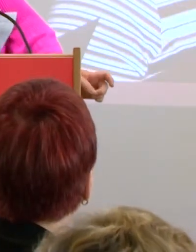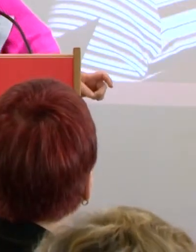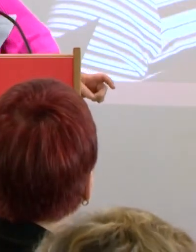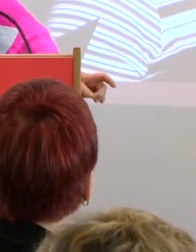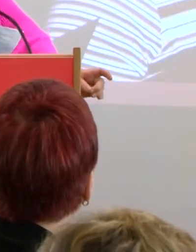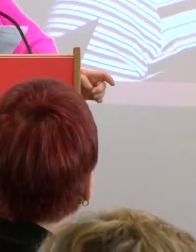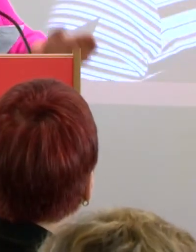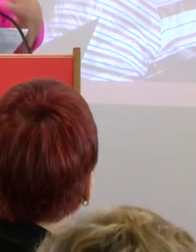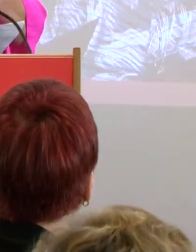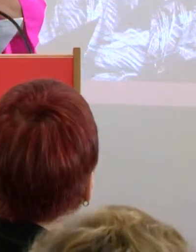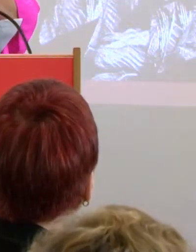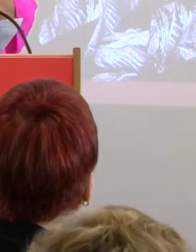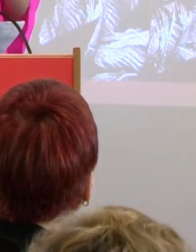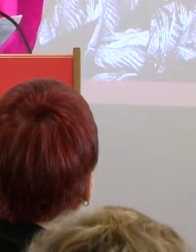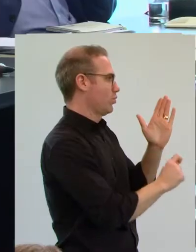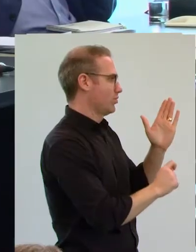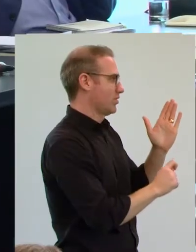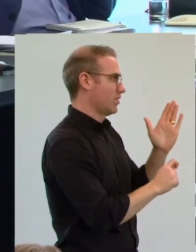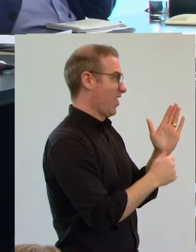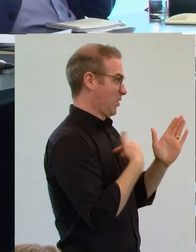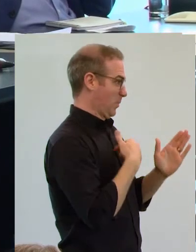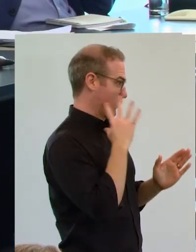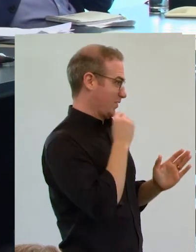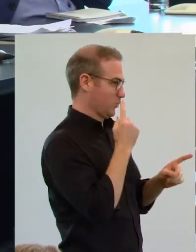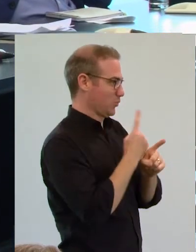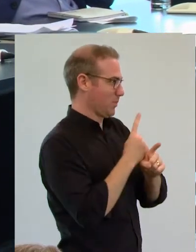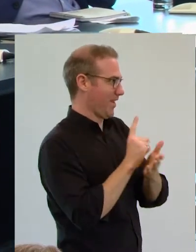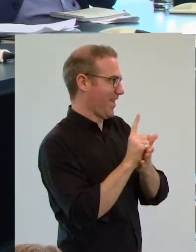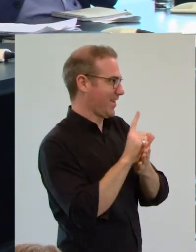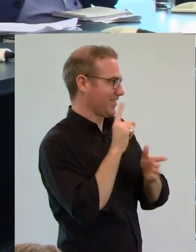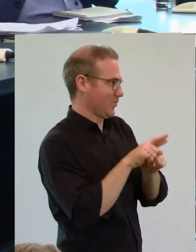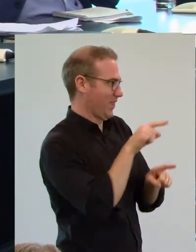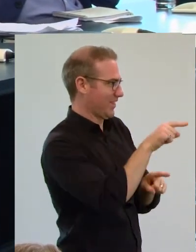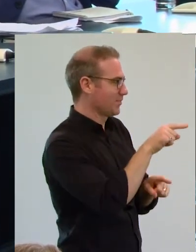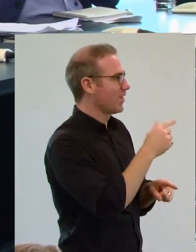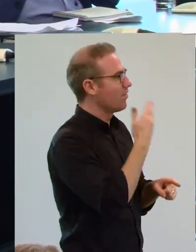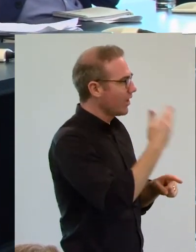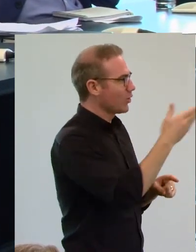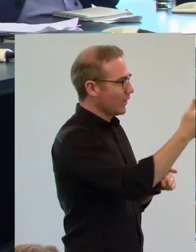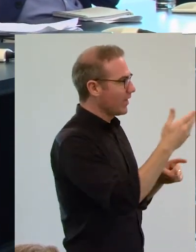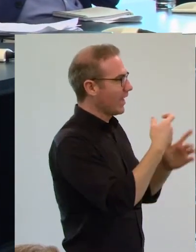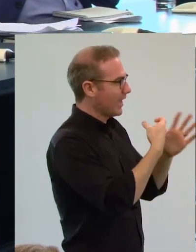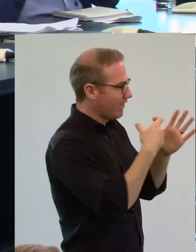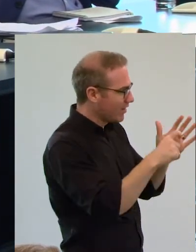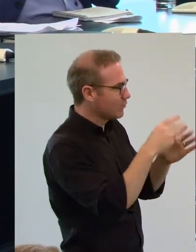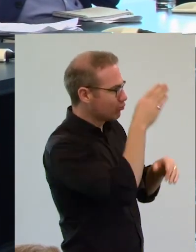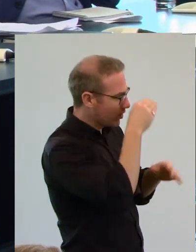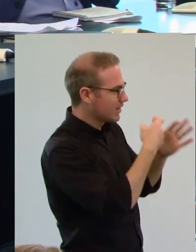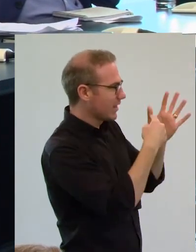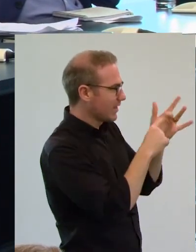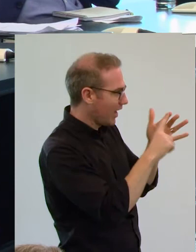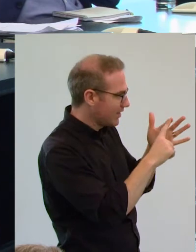this afternoon, which is what I'm doing. Thanking our beautiful panel. Thank you, Kevin, Brett,